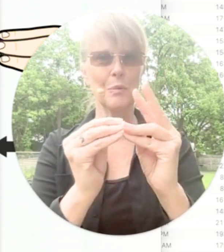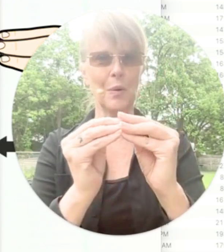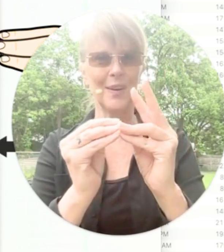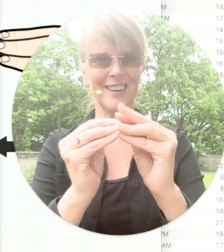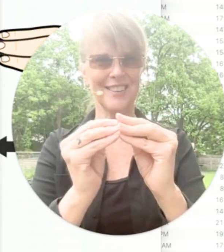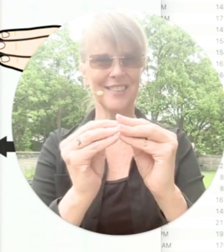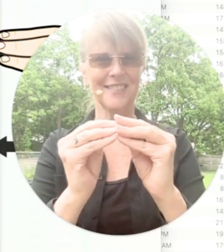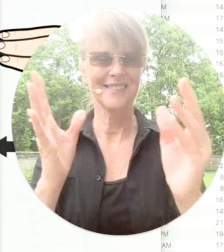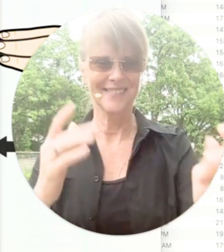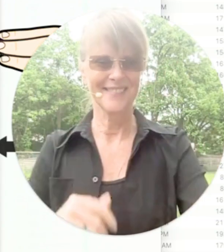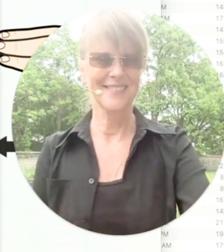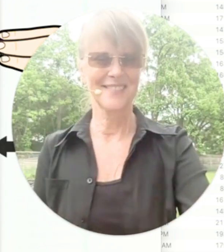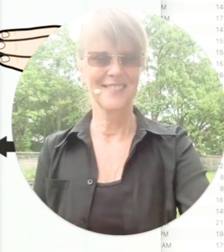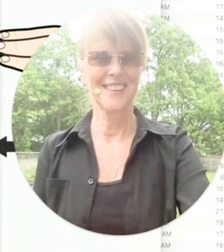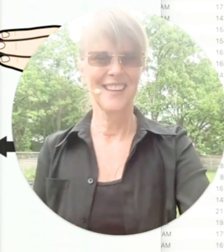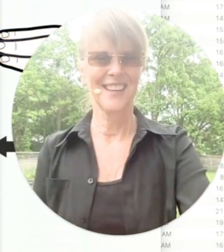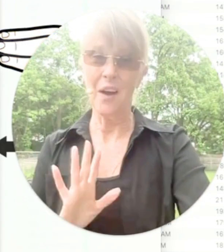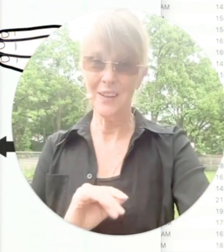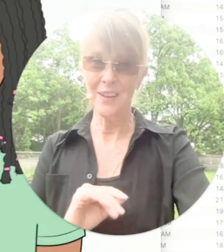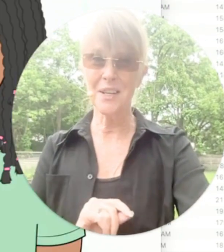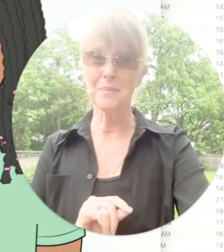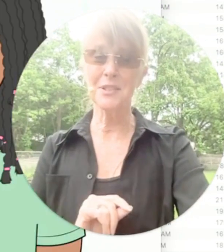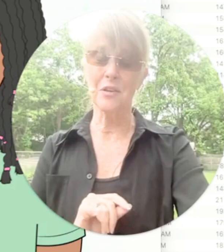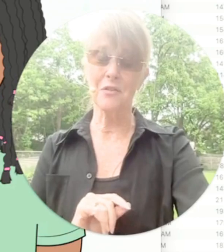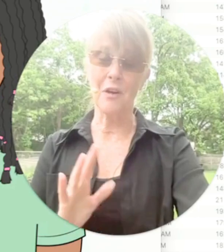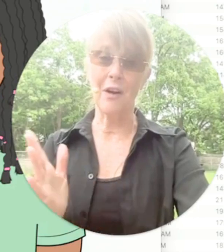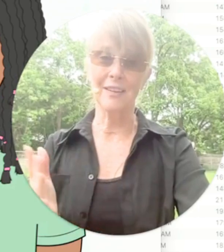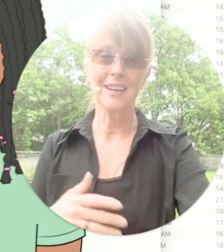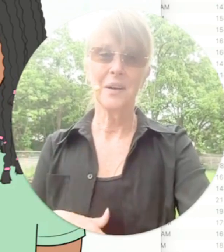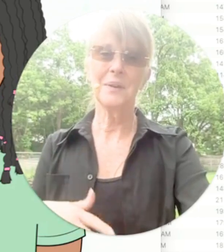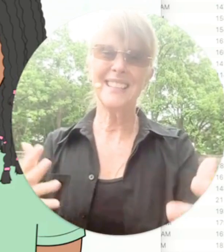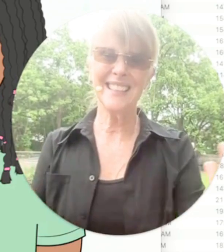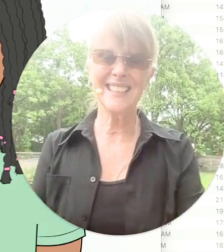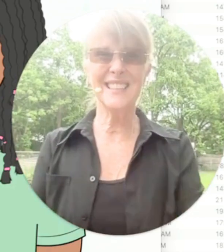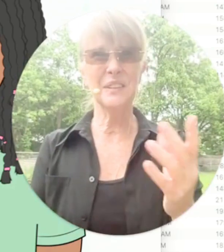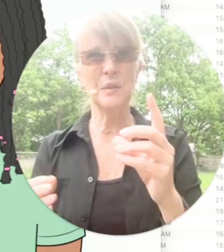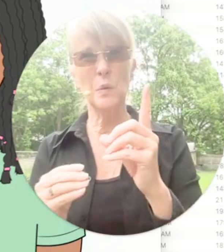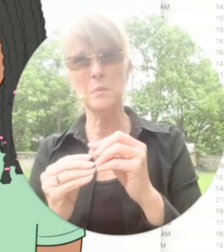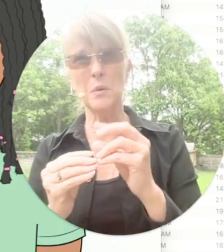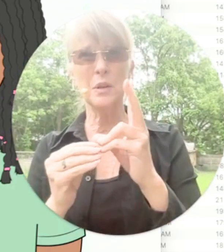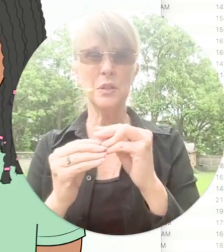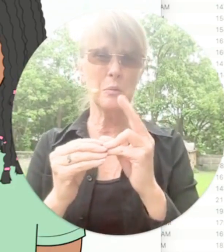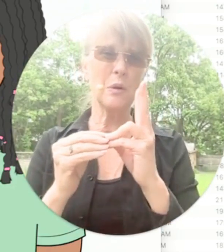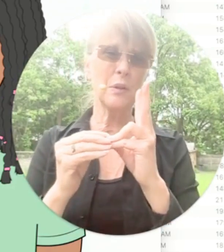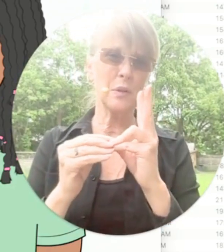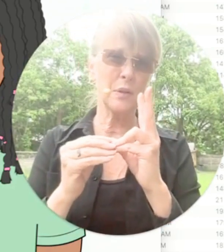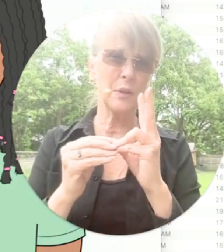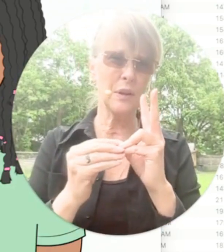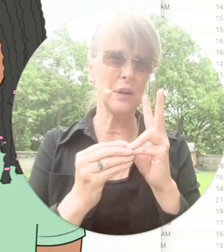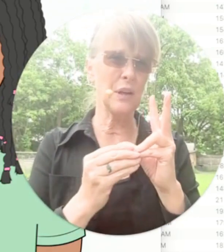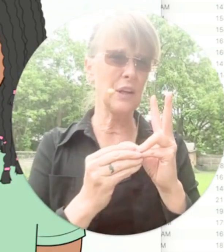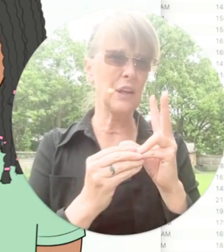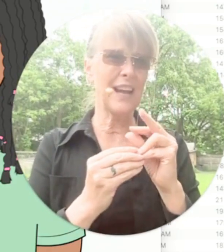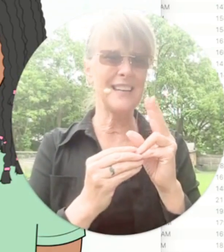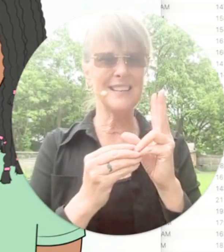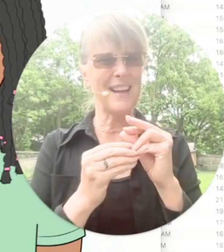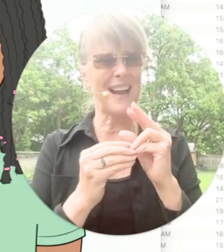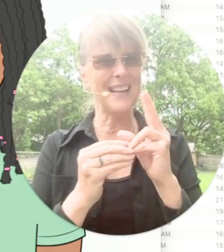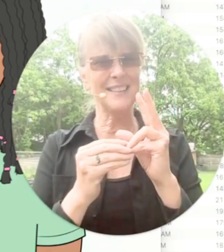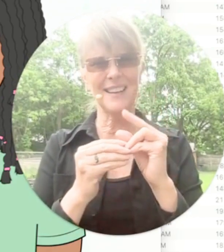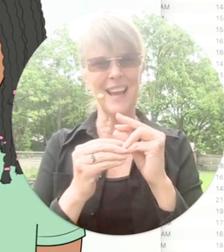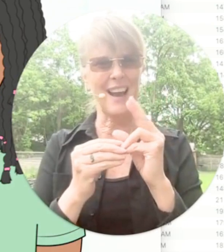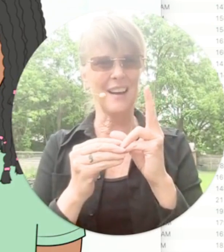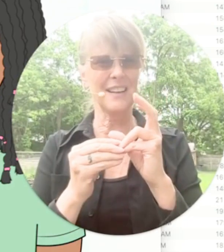Two more. Only goes up to so far. We tend to do one more, two more. I